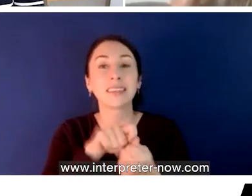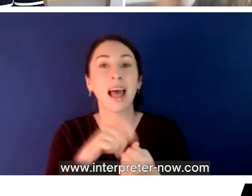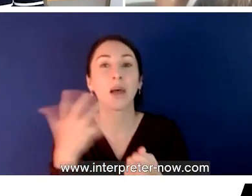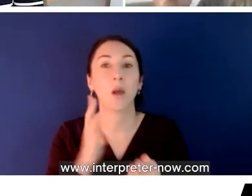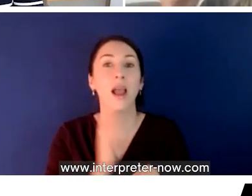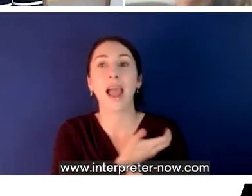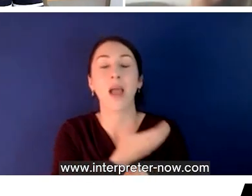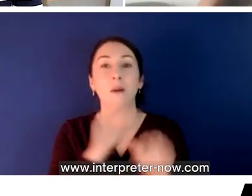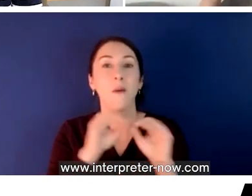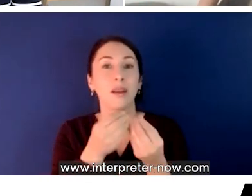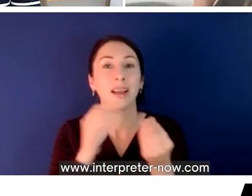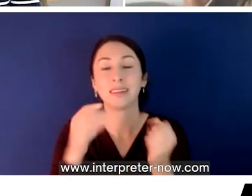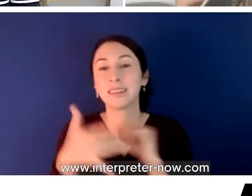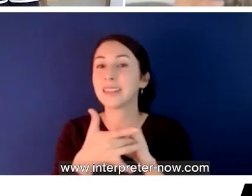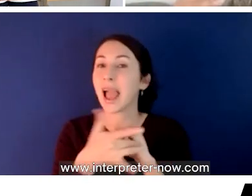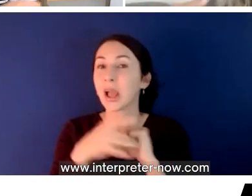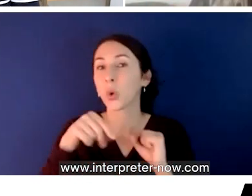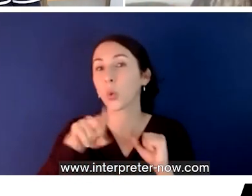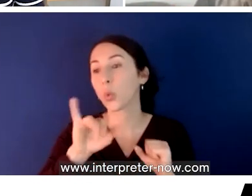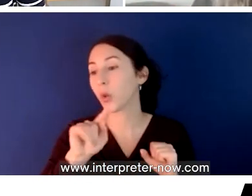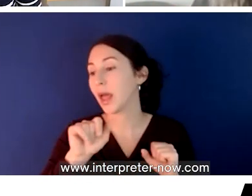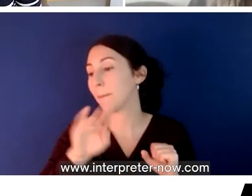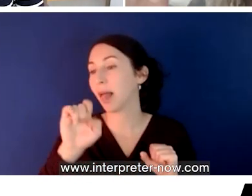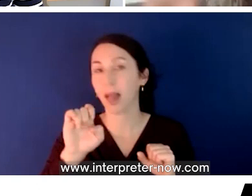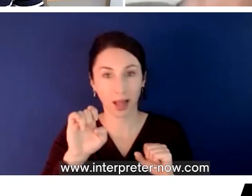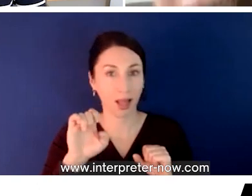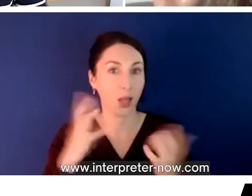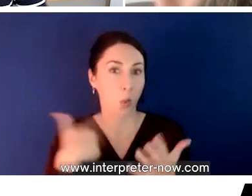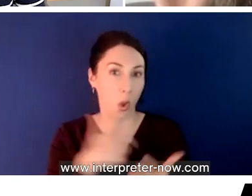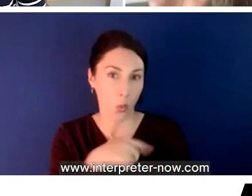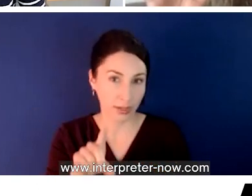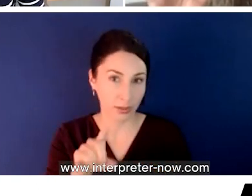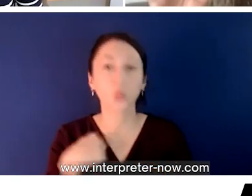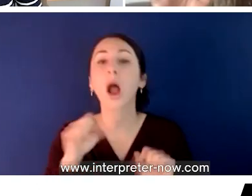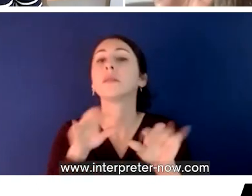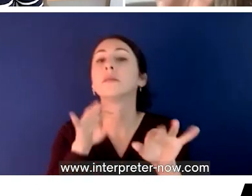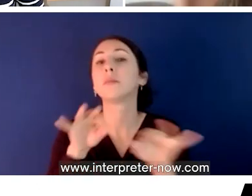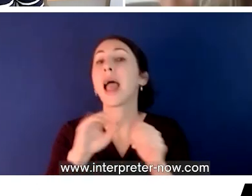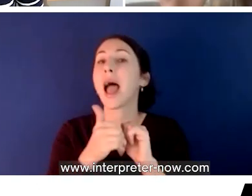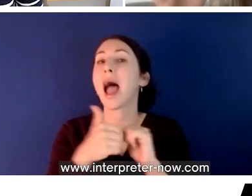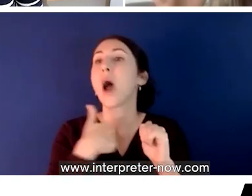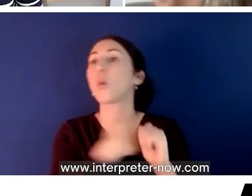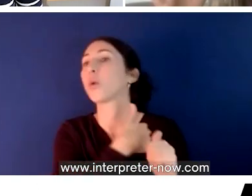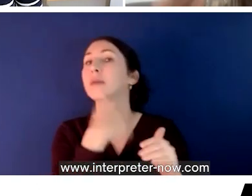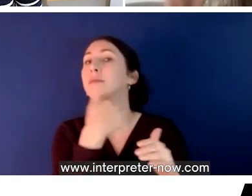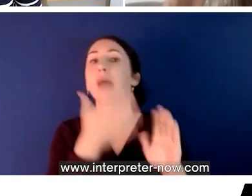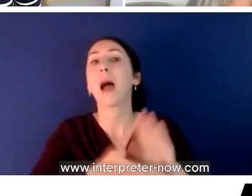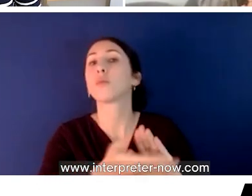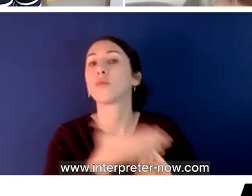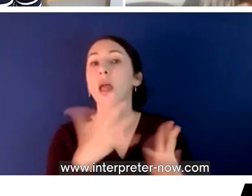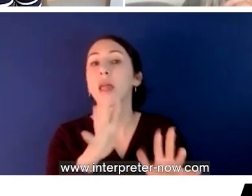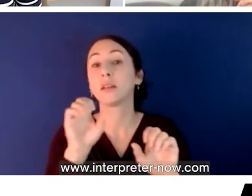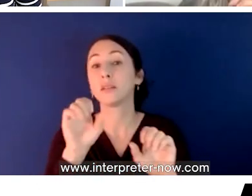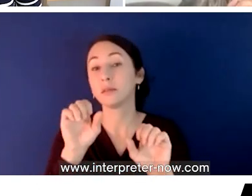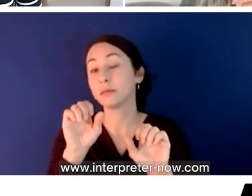literally what tEQuitable does. So, so actually maybe I can talk a little bit about how we operate, and then I can